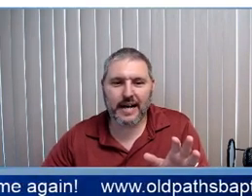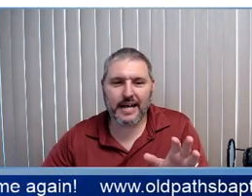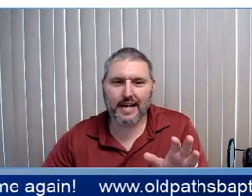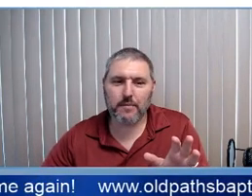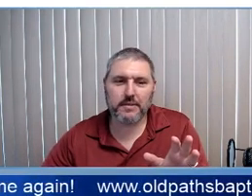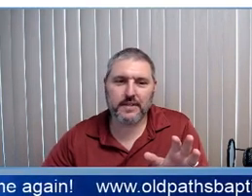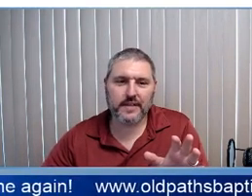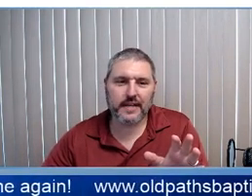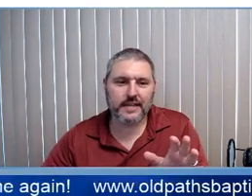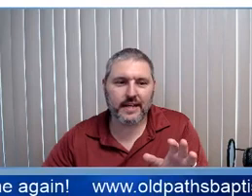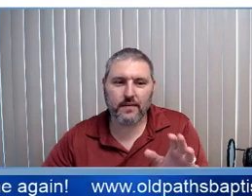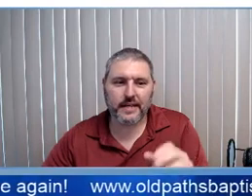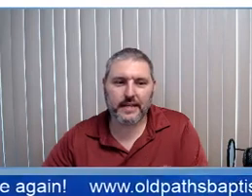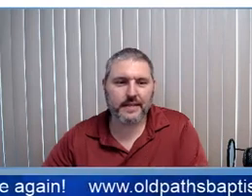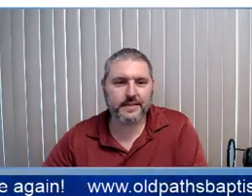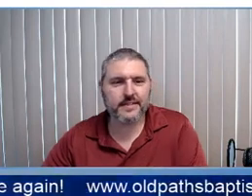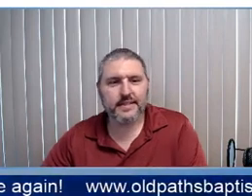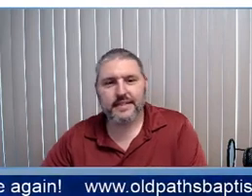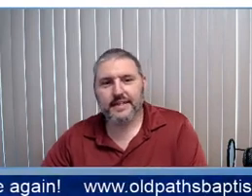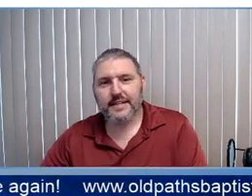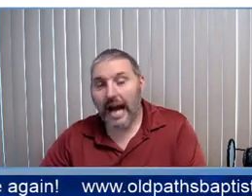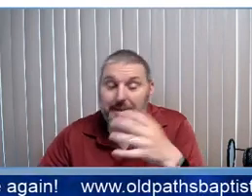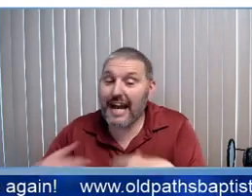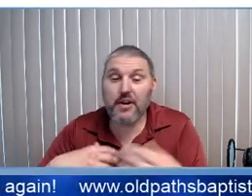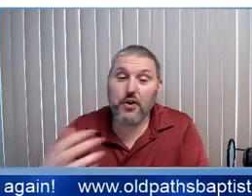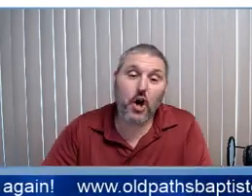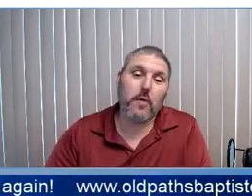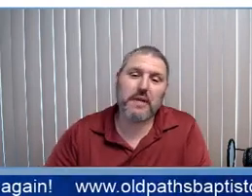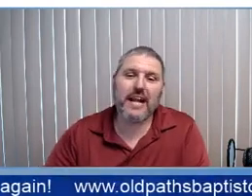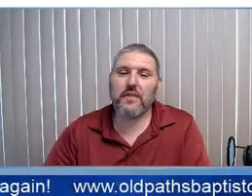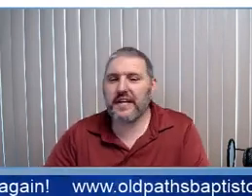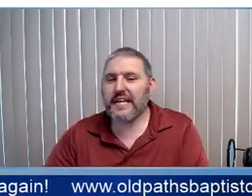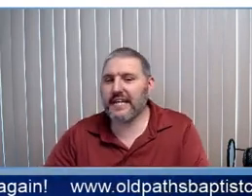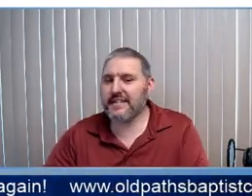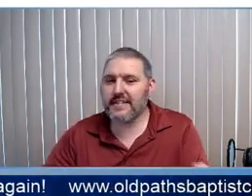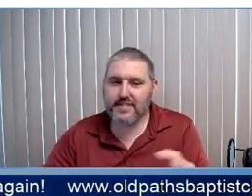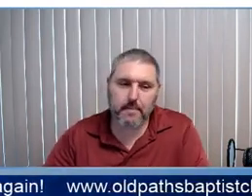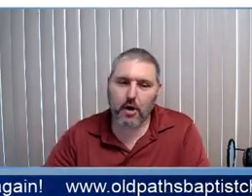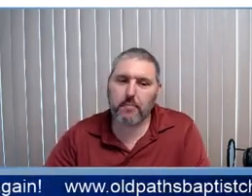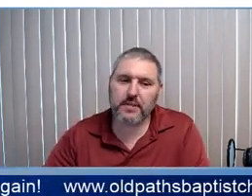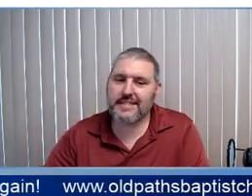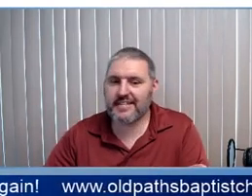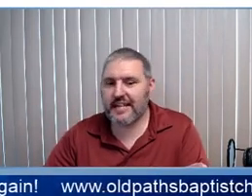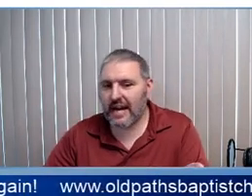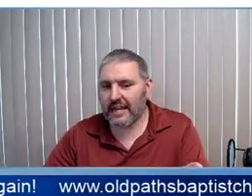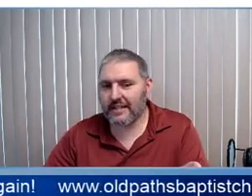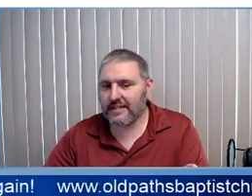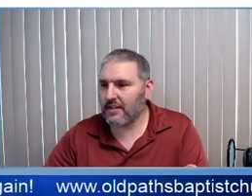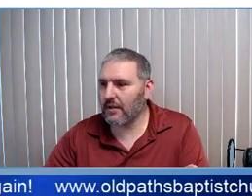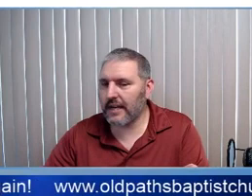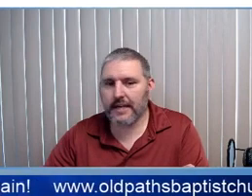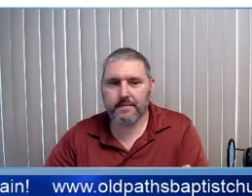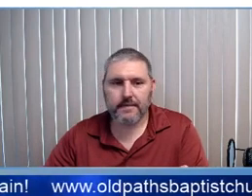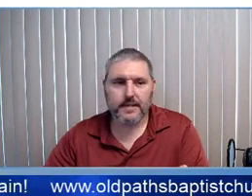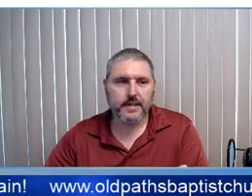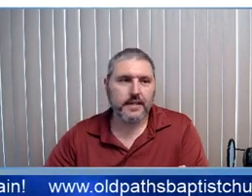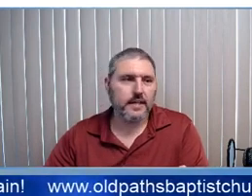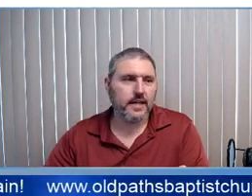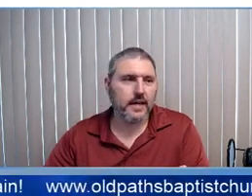same guy. I don't believe that. I don't think he is. I mean, I don't know, but I don't think he is. The St. Paul police deny it,